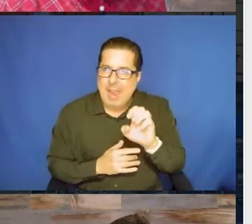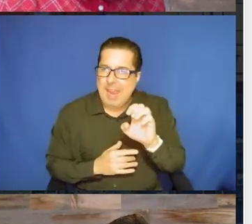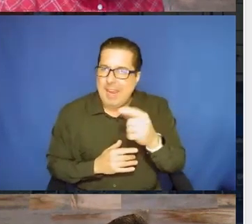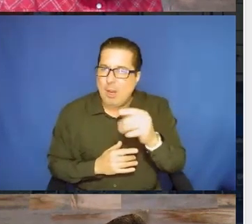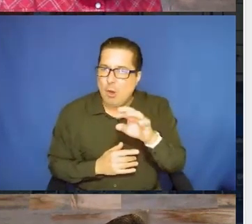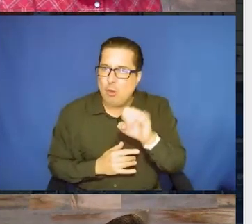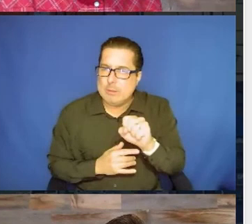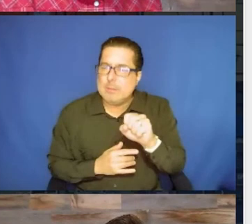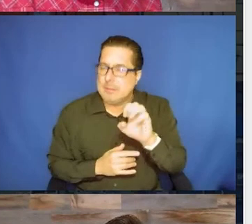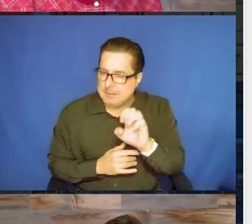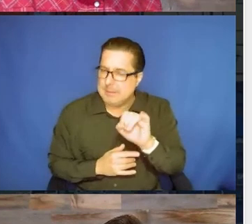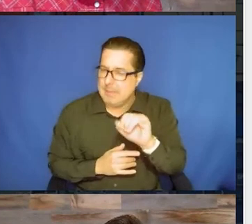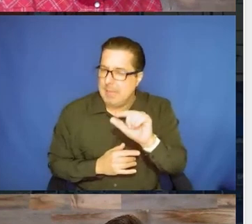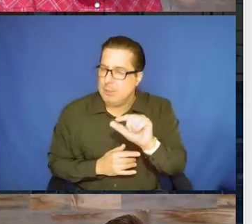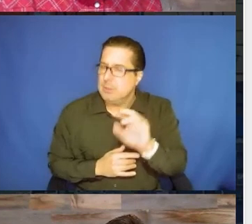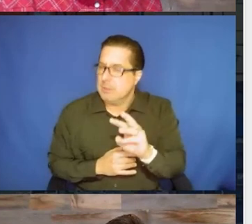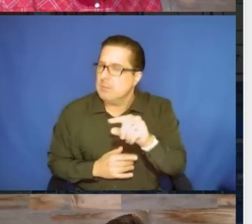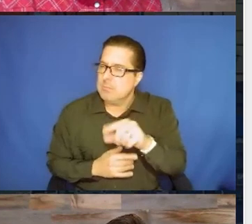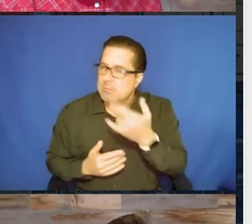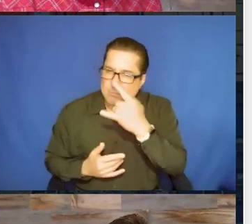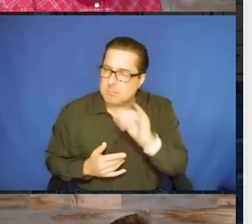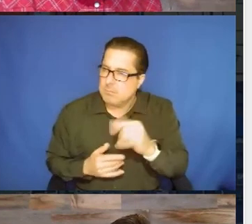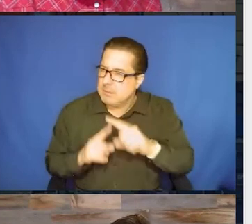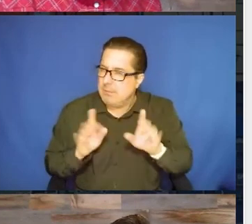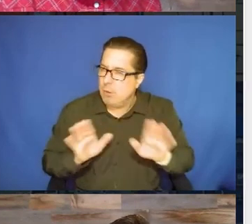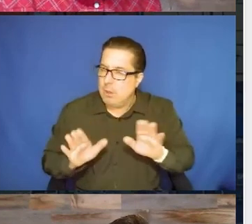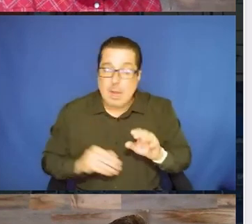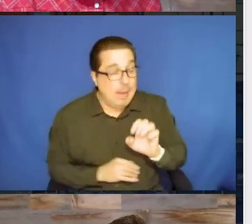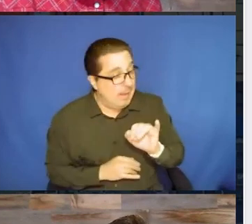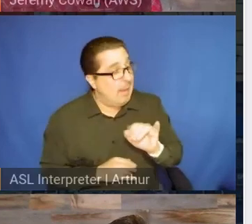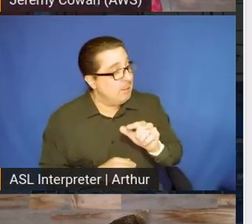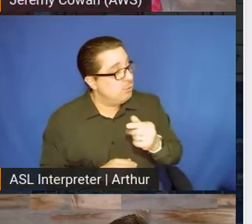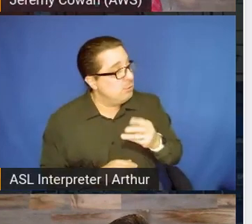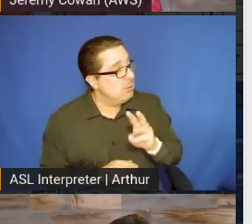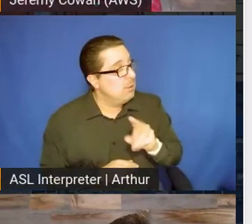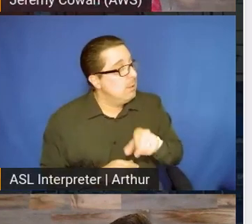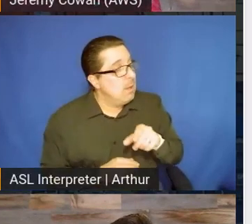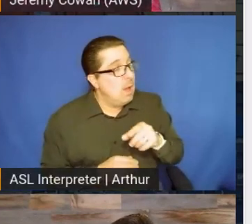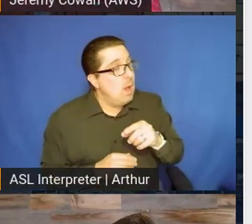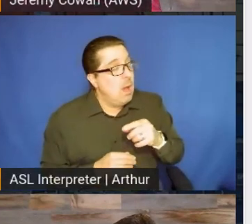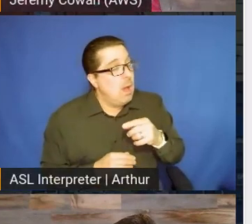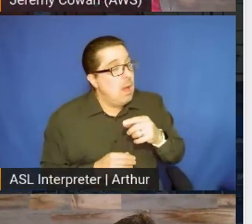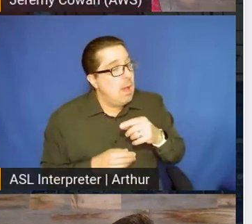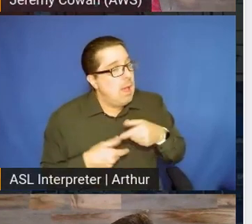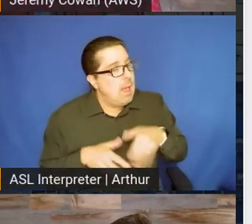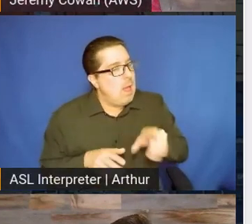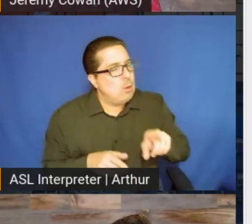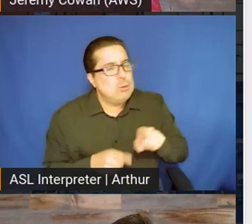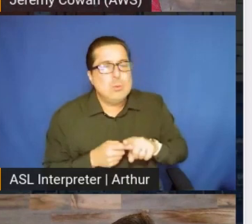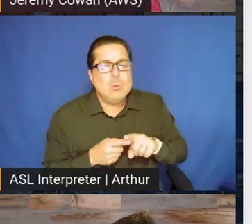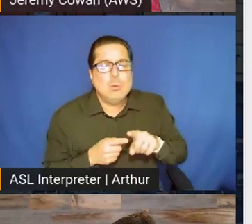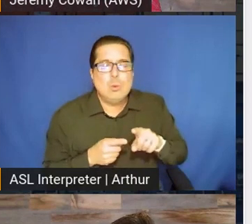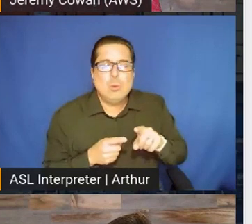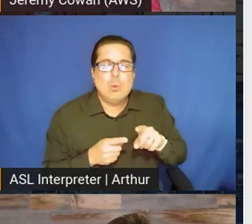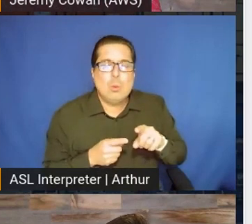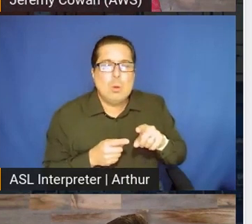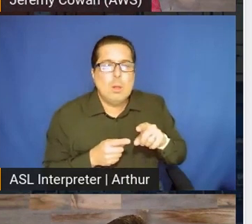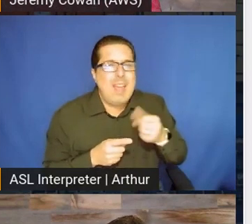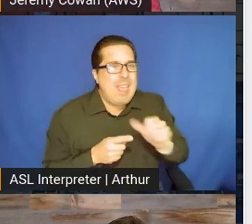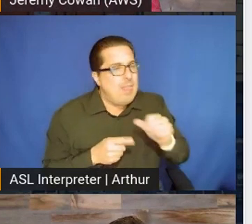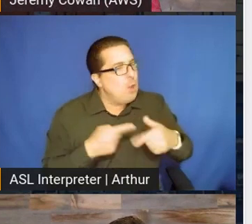Gateway? Yeah, egress Internet Gateway allows you to basically, it just allows anything